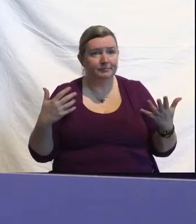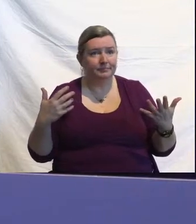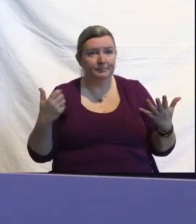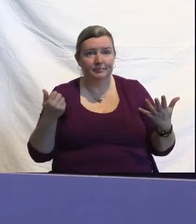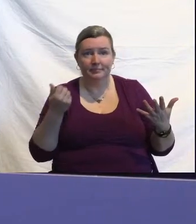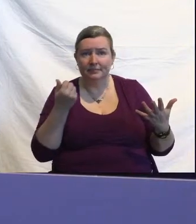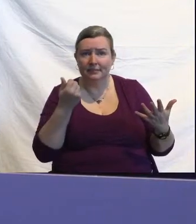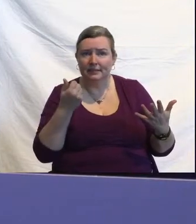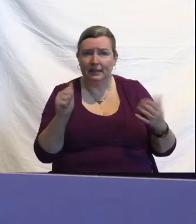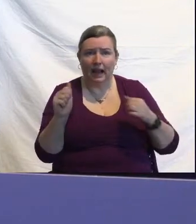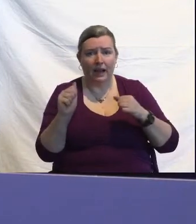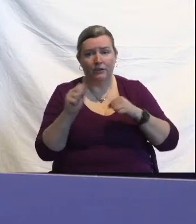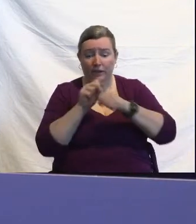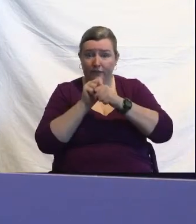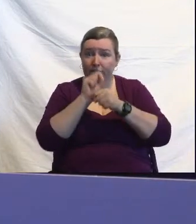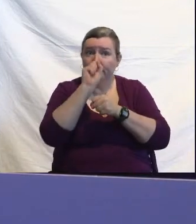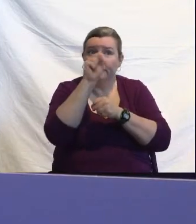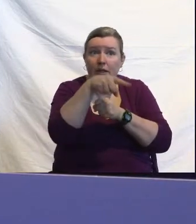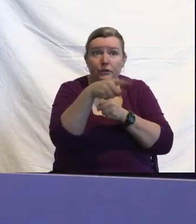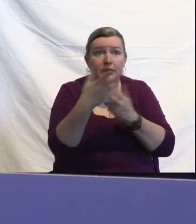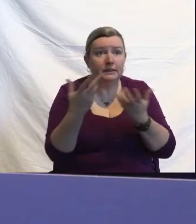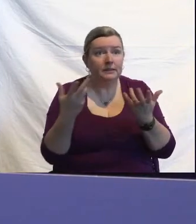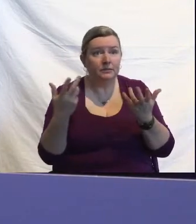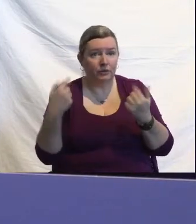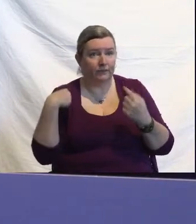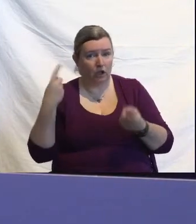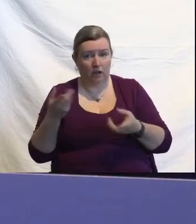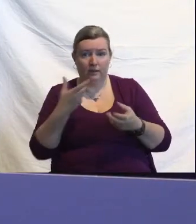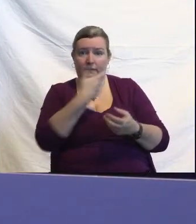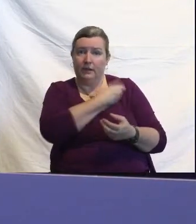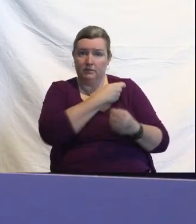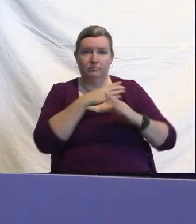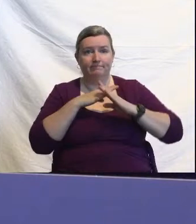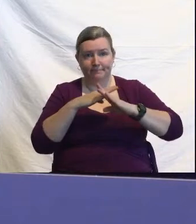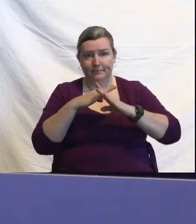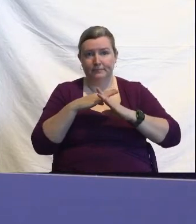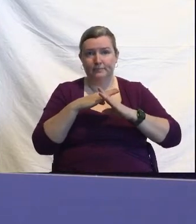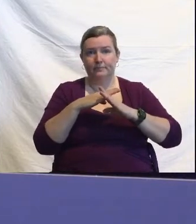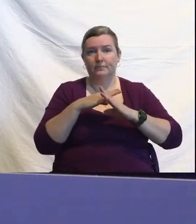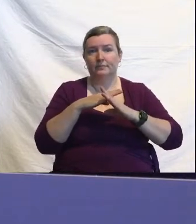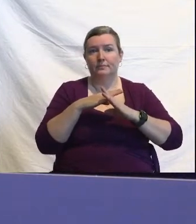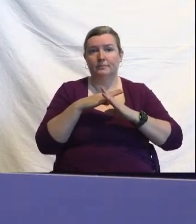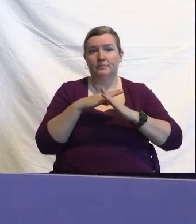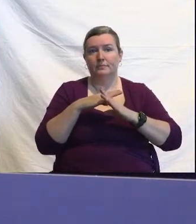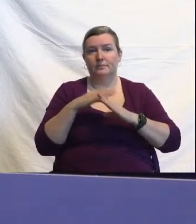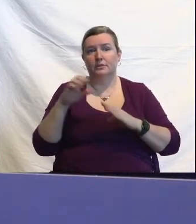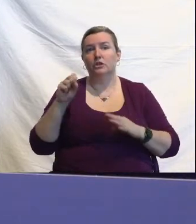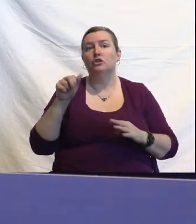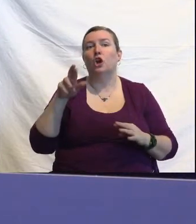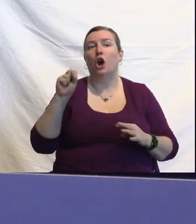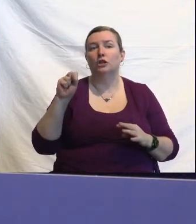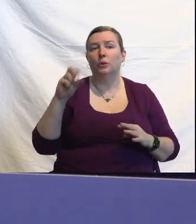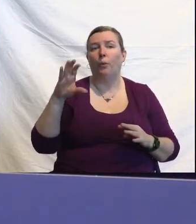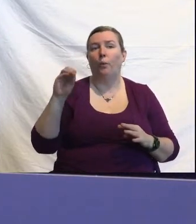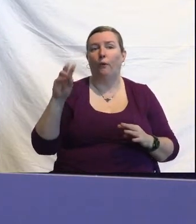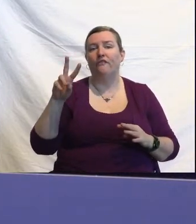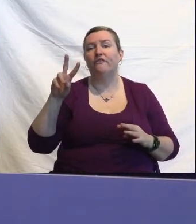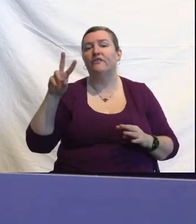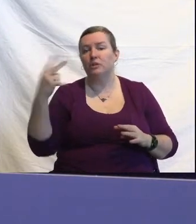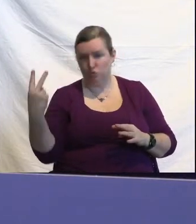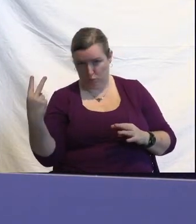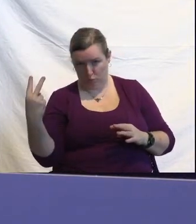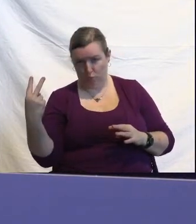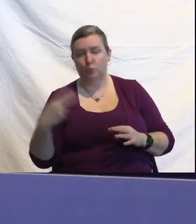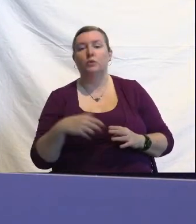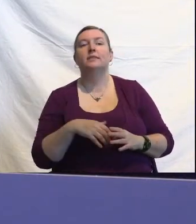variants that we see right now, any SARS-CoV-2 that's circulating, on top of the fact that as we increase vaccine coverage, we're